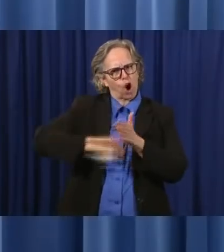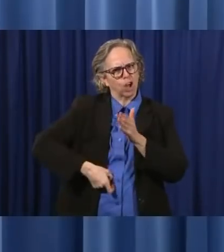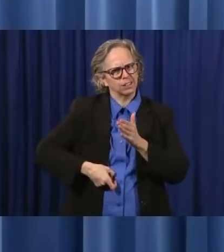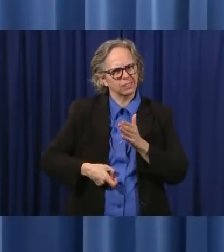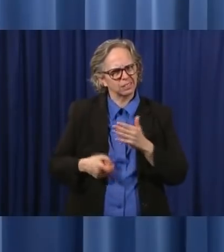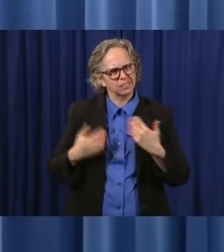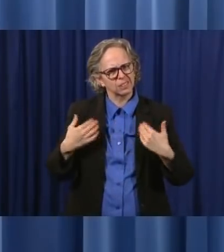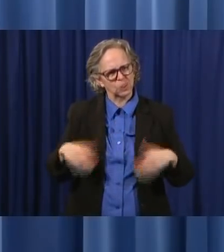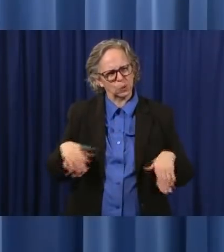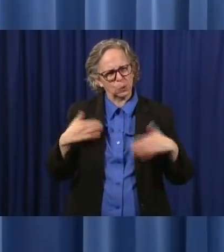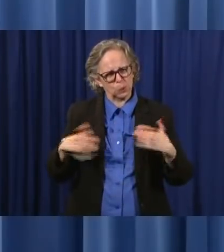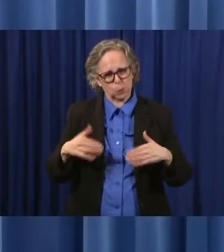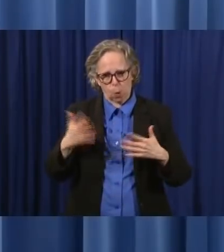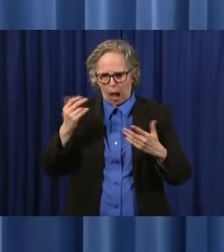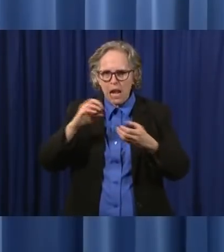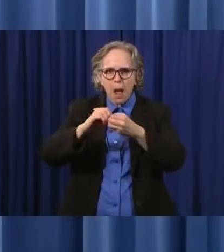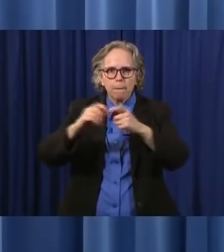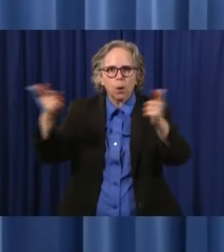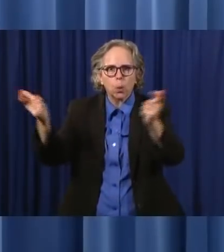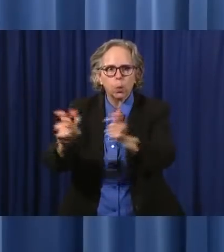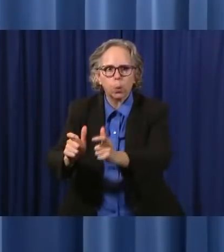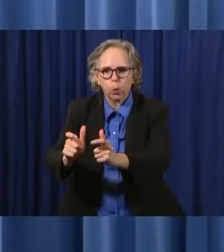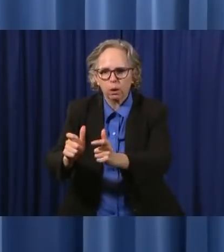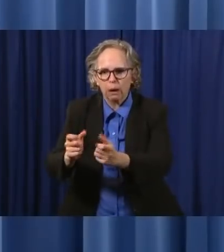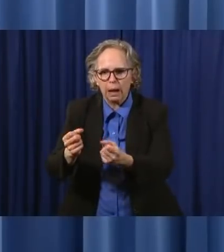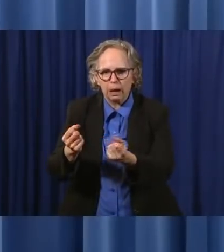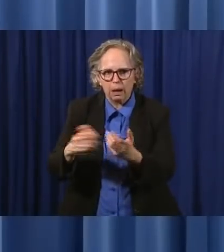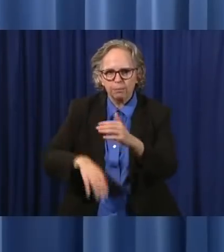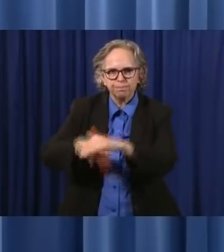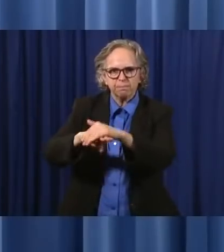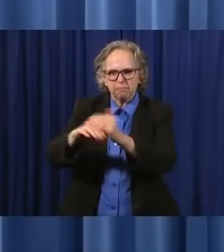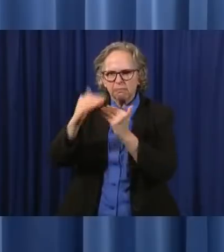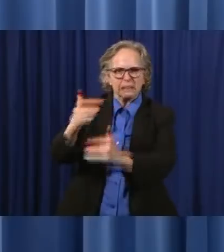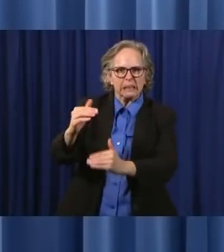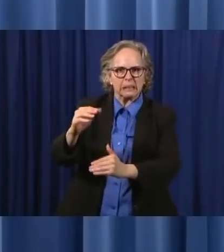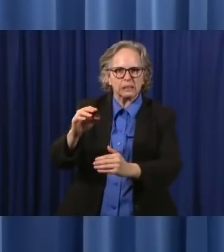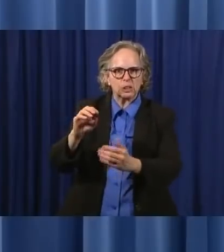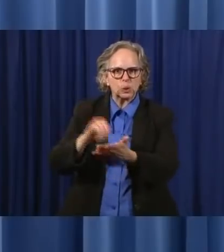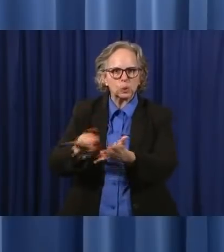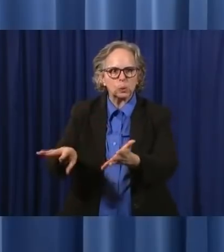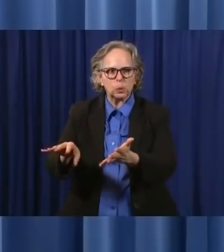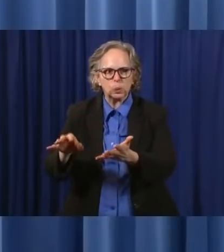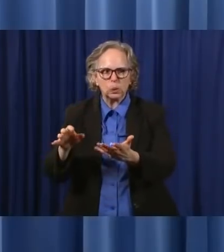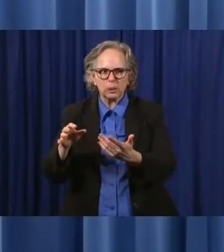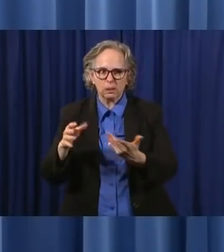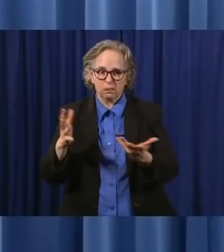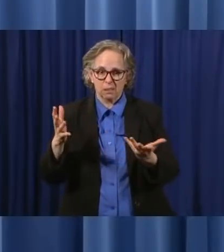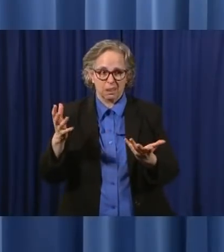size as far as the students, certainly that does not come without cost.